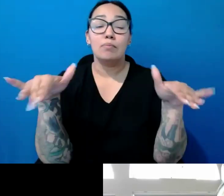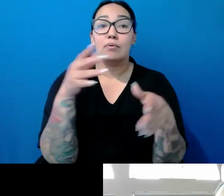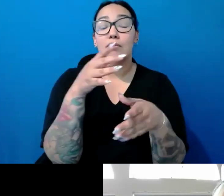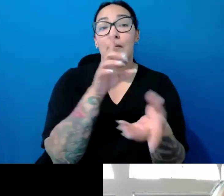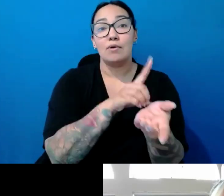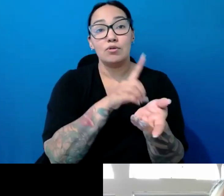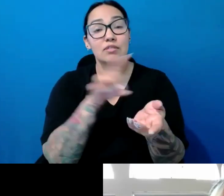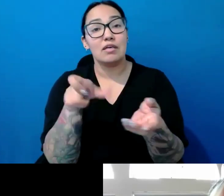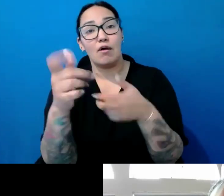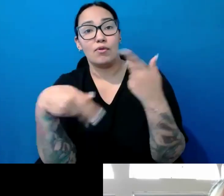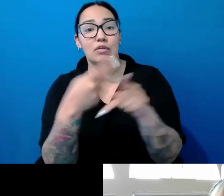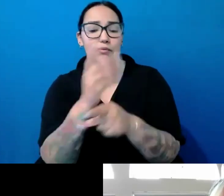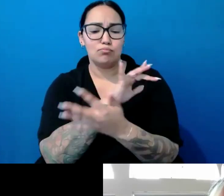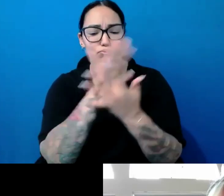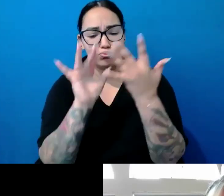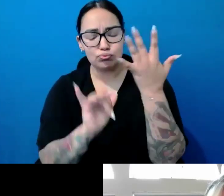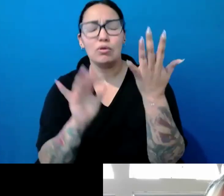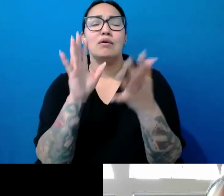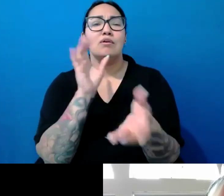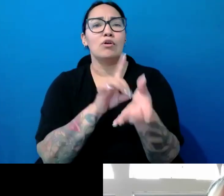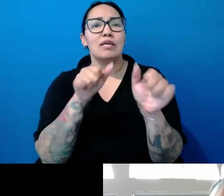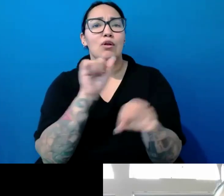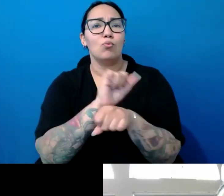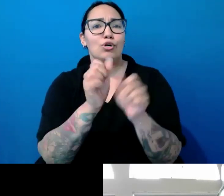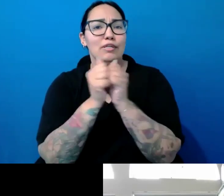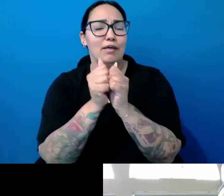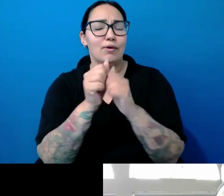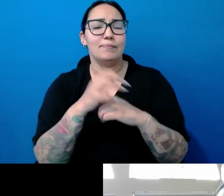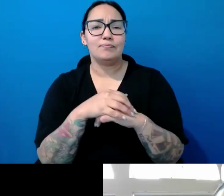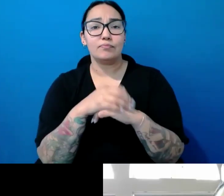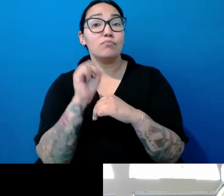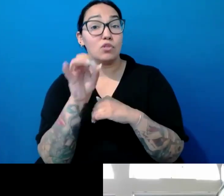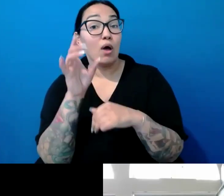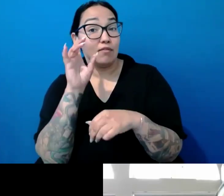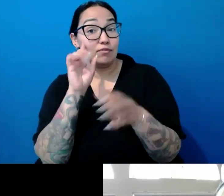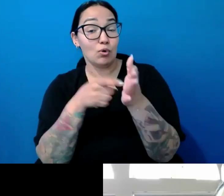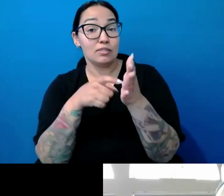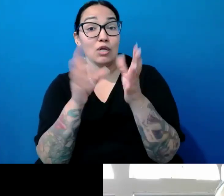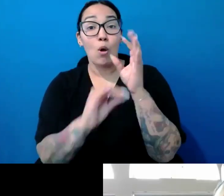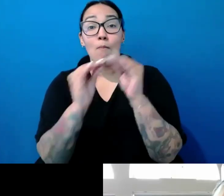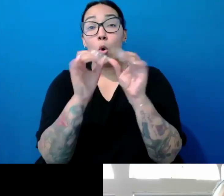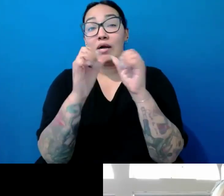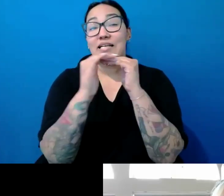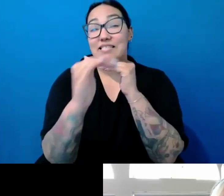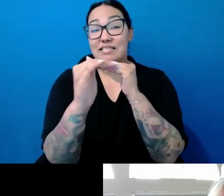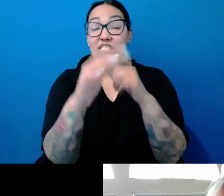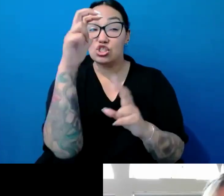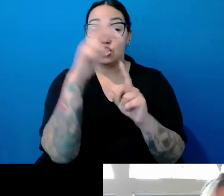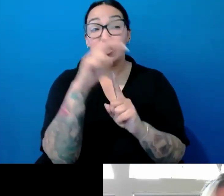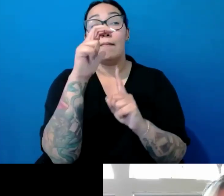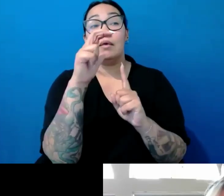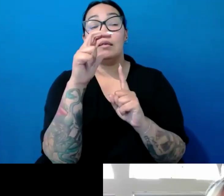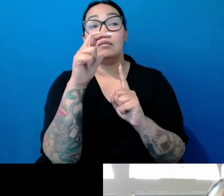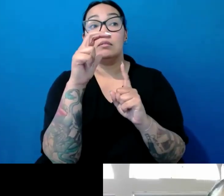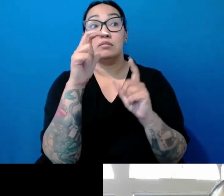consortium of physicians who work together. And that's where I've really found you can get more consistent champions who will follow people long